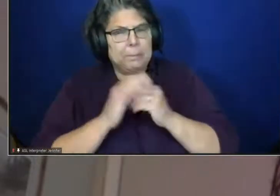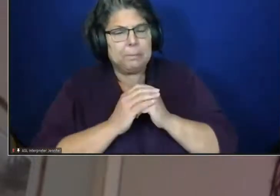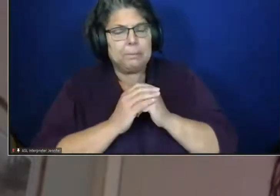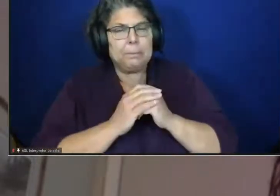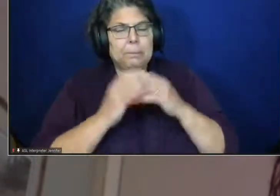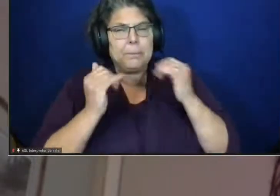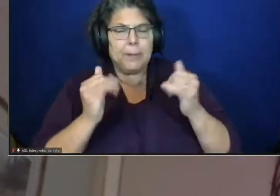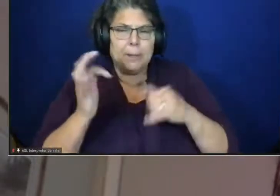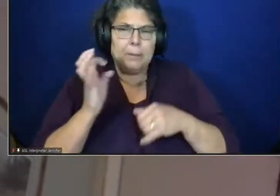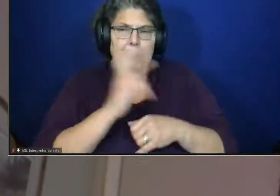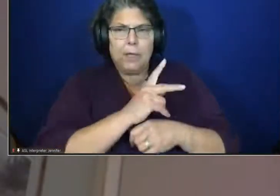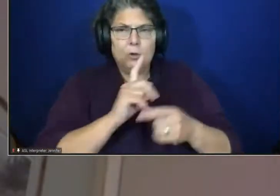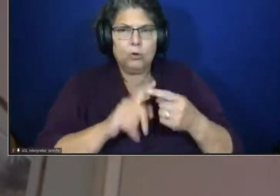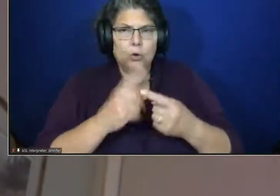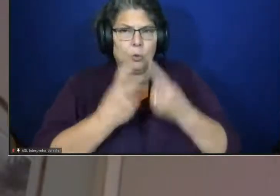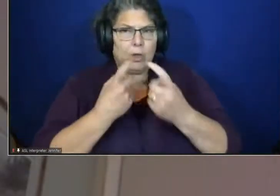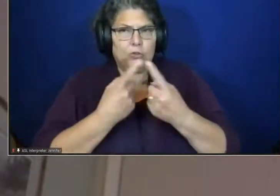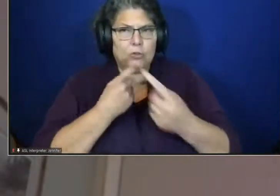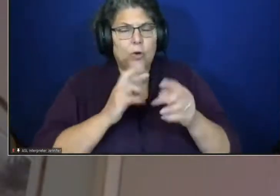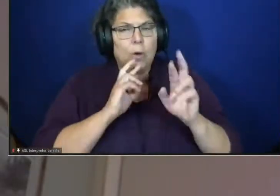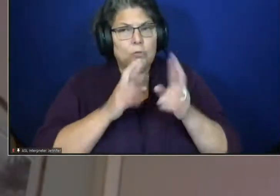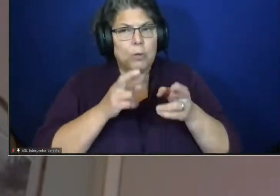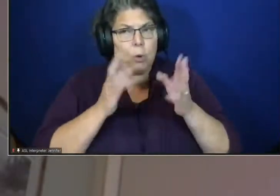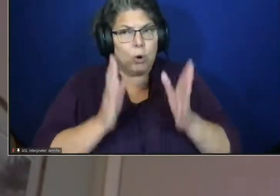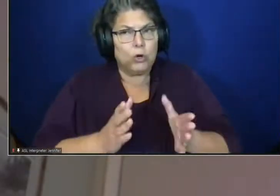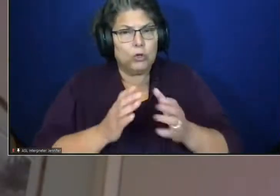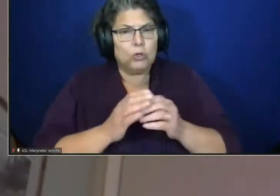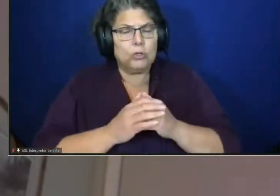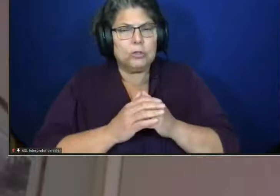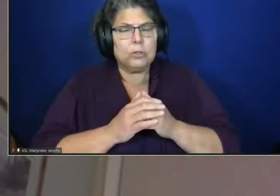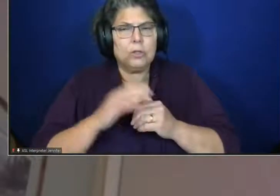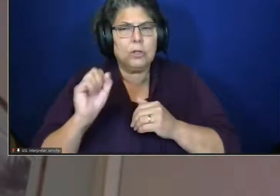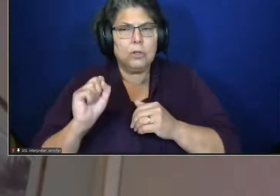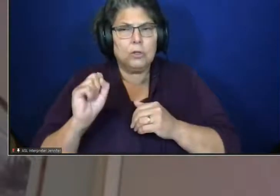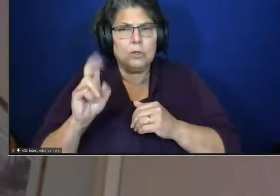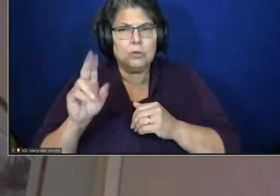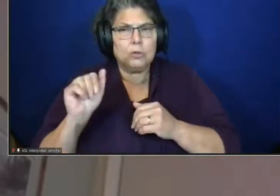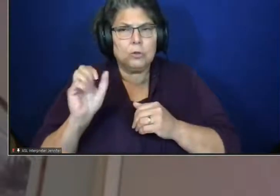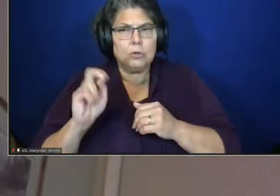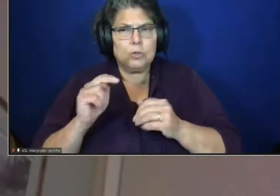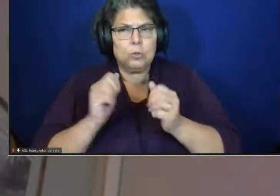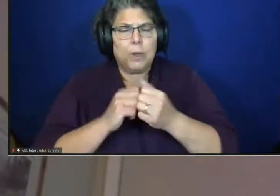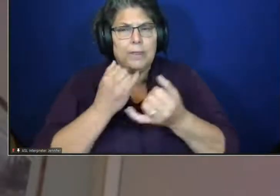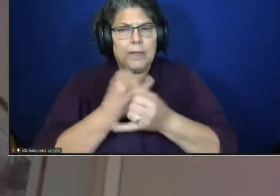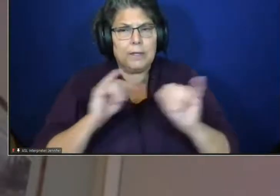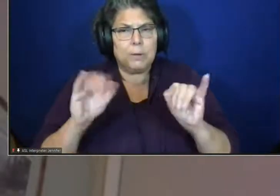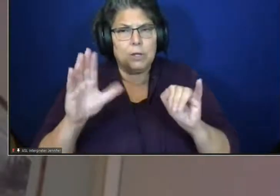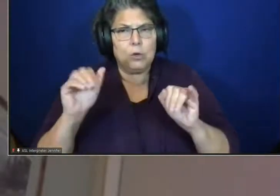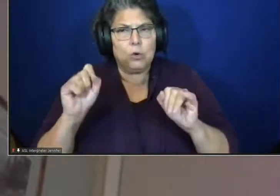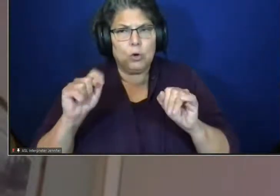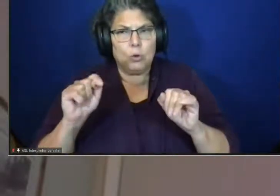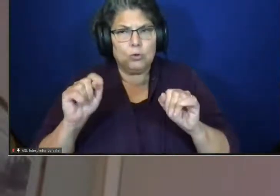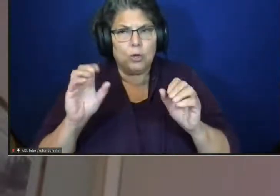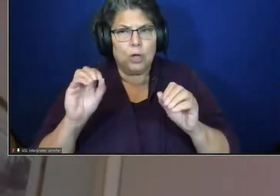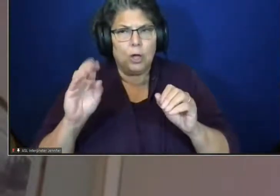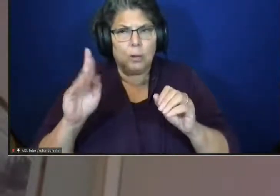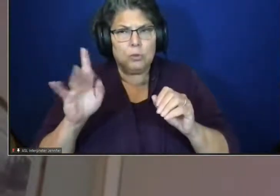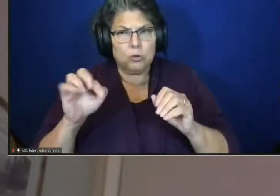go back into some questions from reporters. Susan with Independent Coast Observer, do you have any more questions?